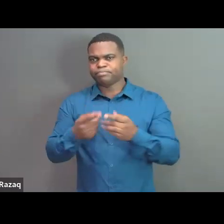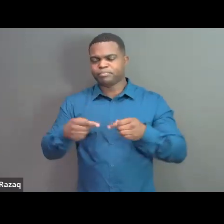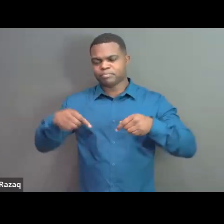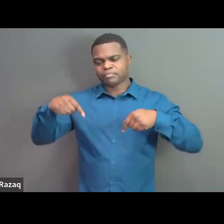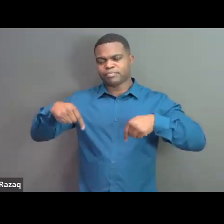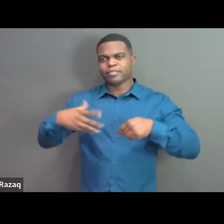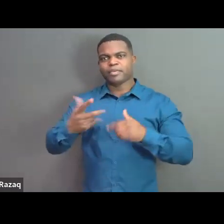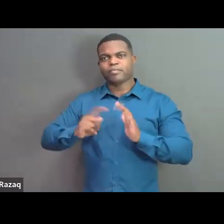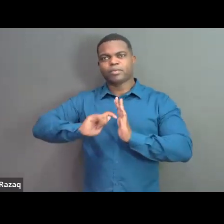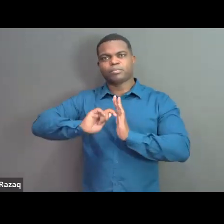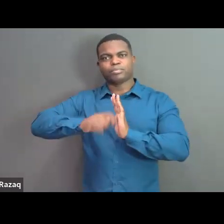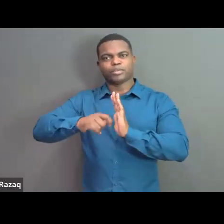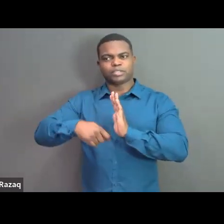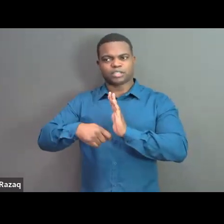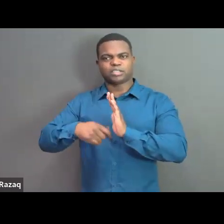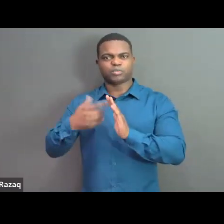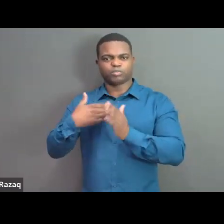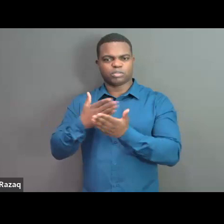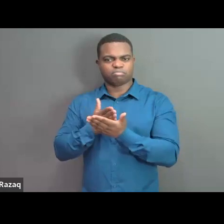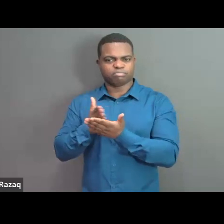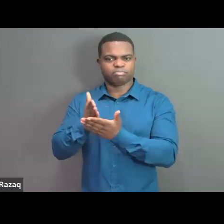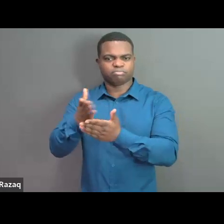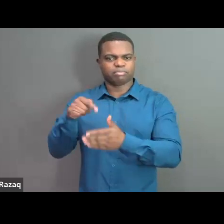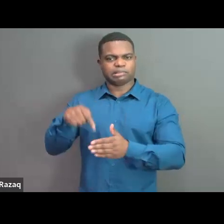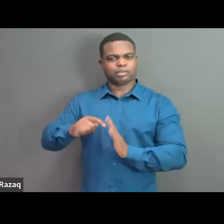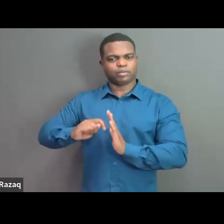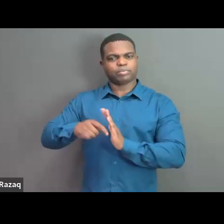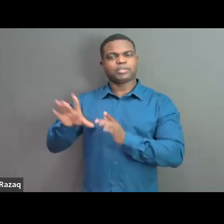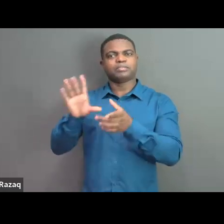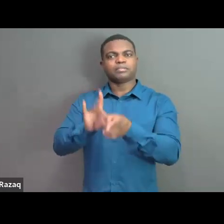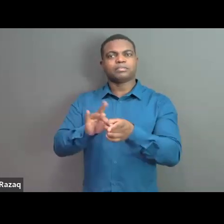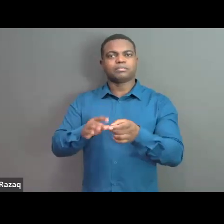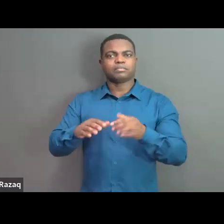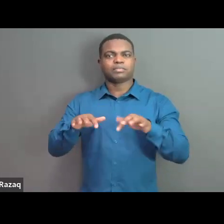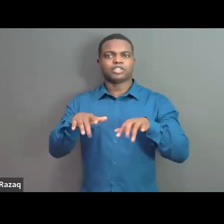The digital address project is a first of its kind in South Africa.